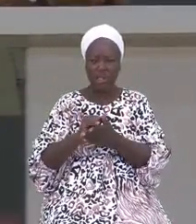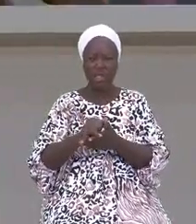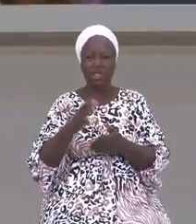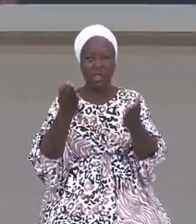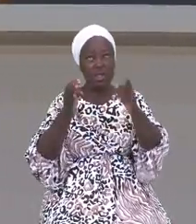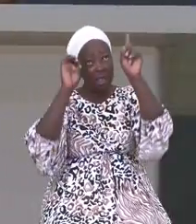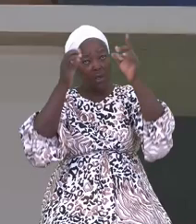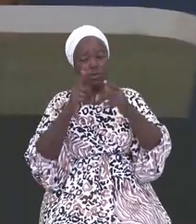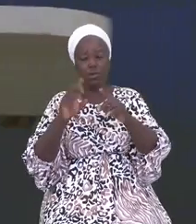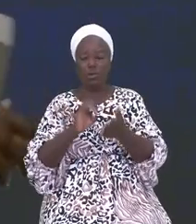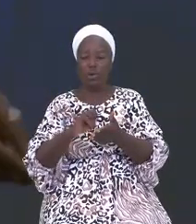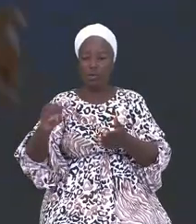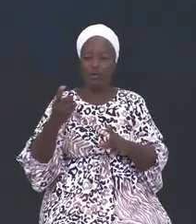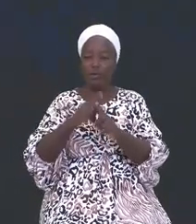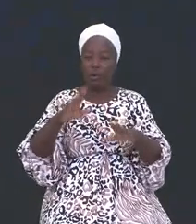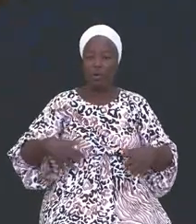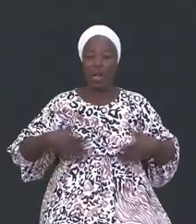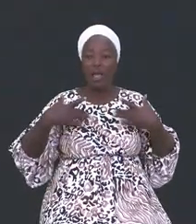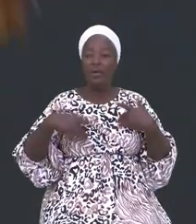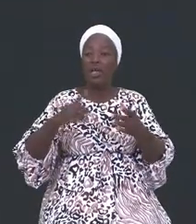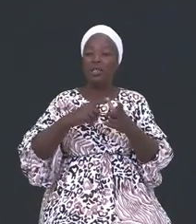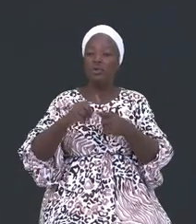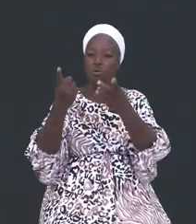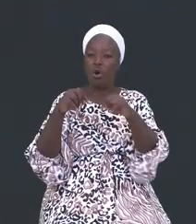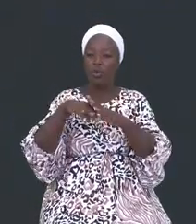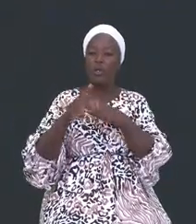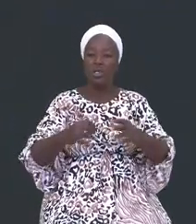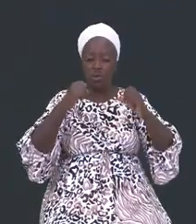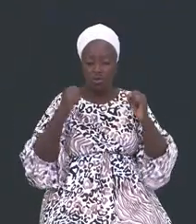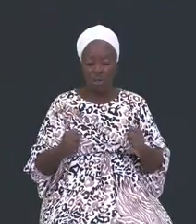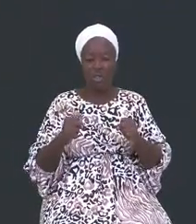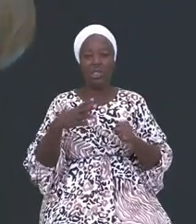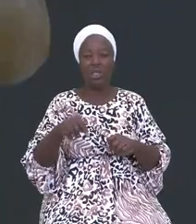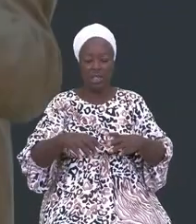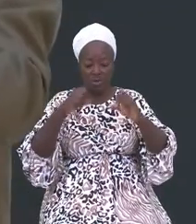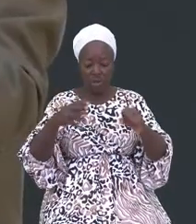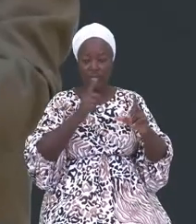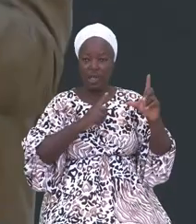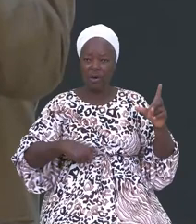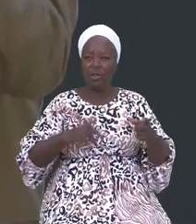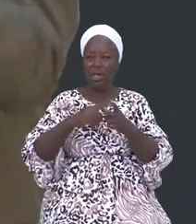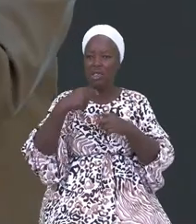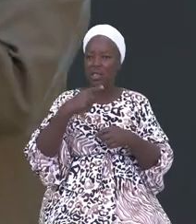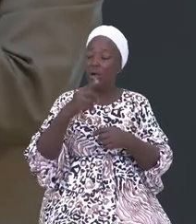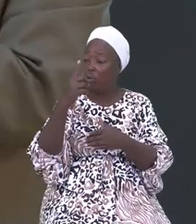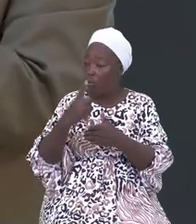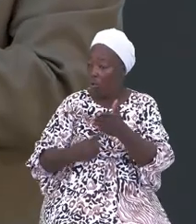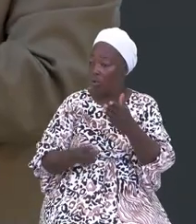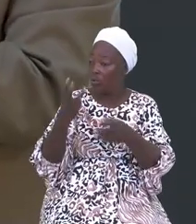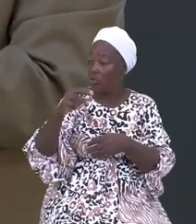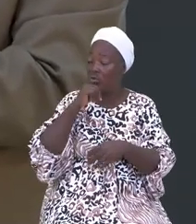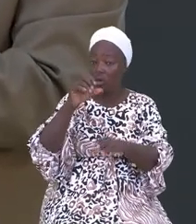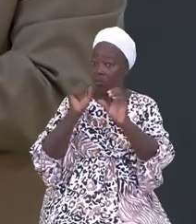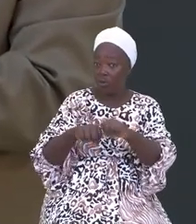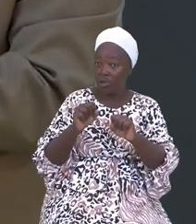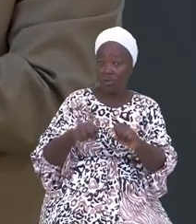shed off, and you come in the strength, in the might of the Lord. It says, what was